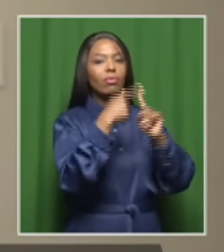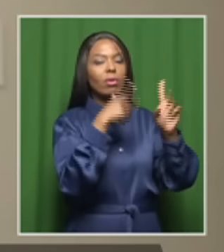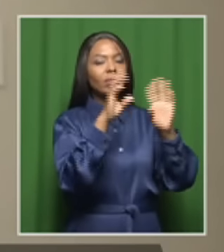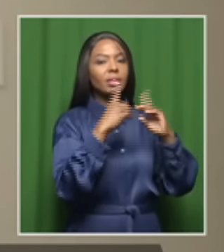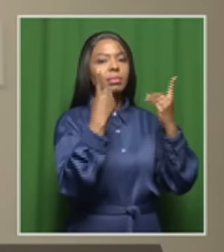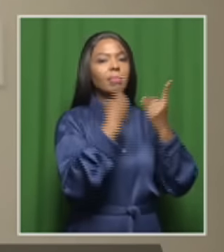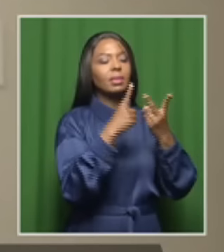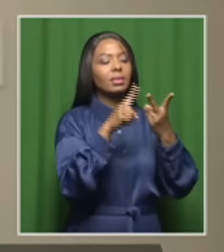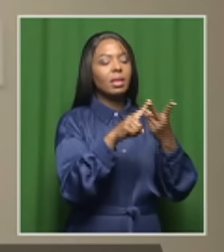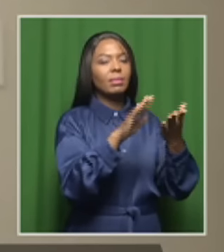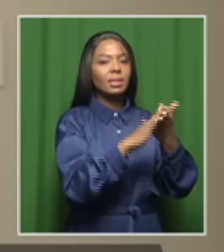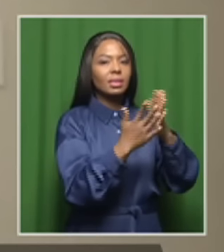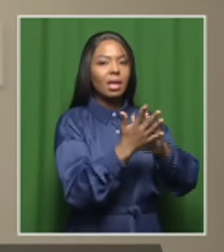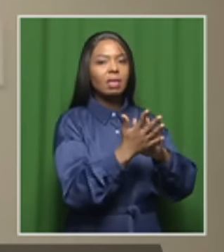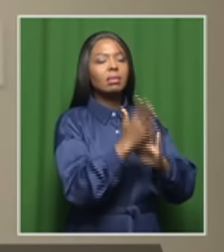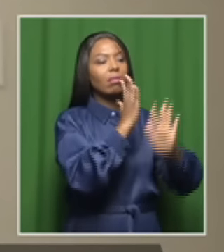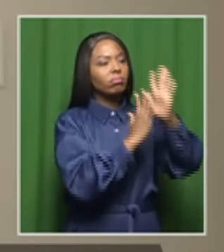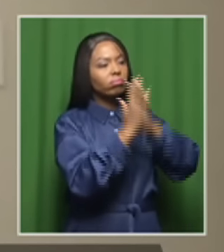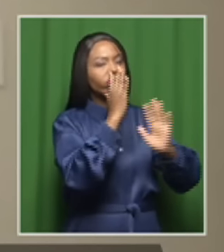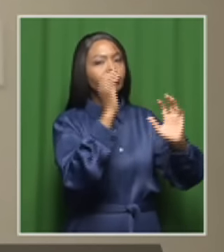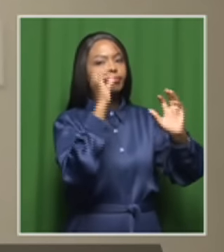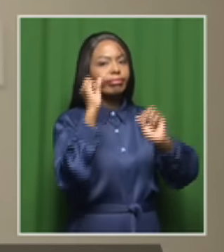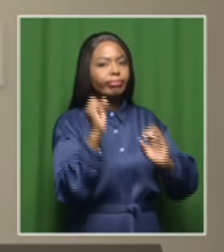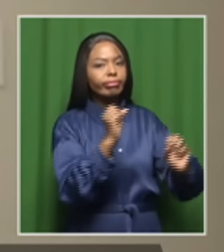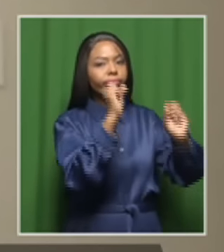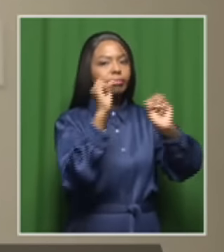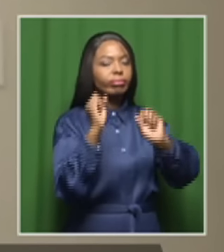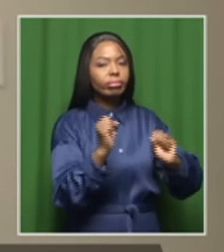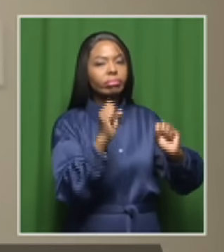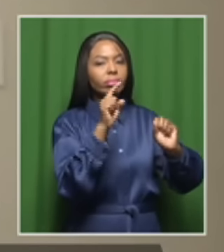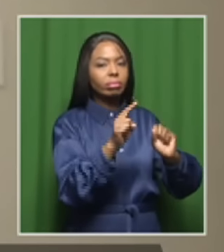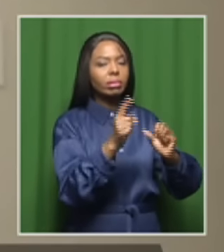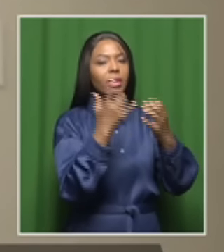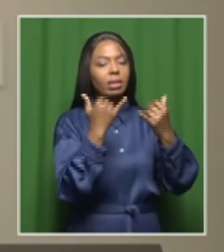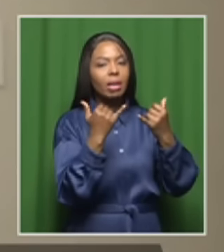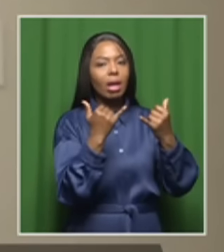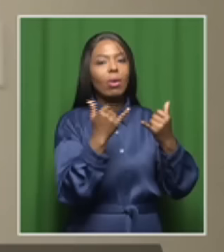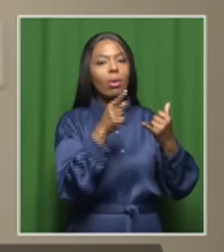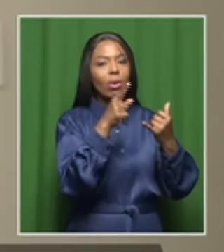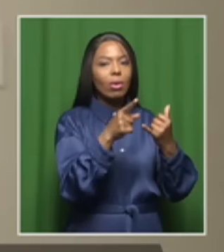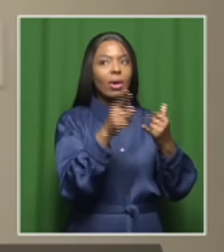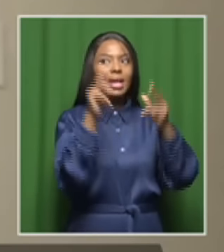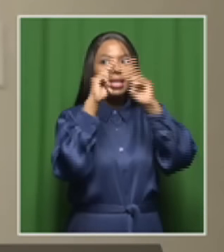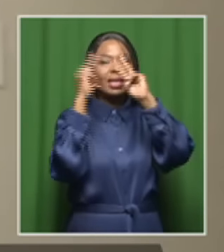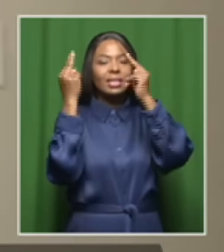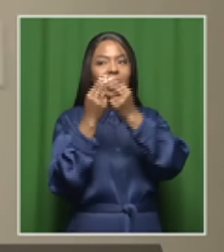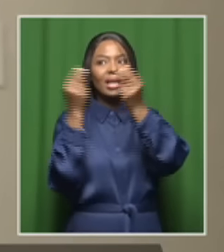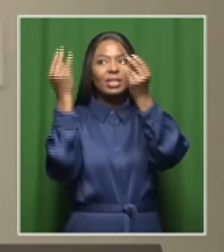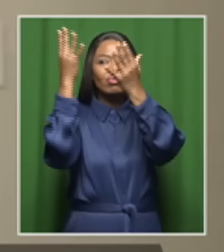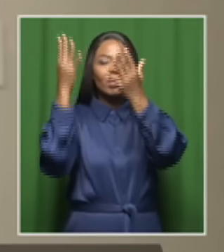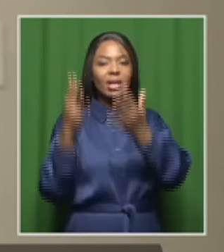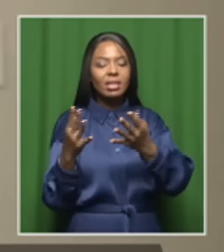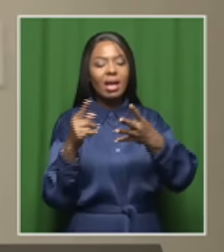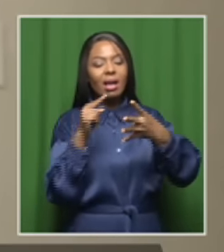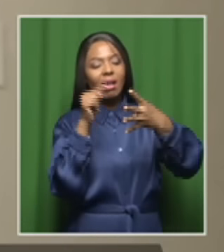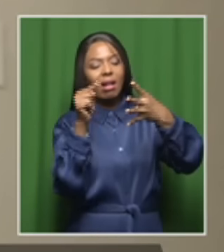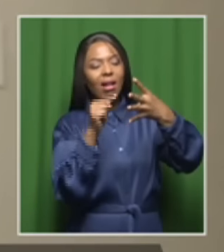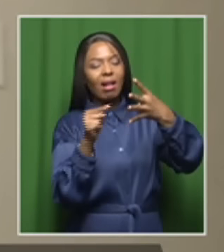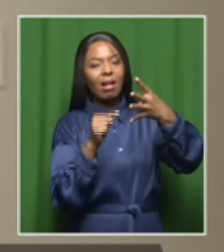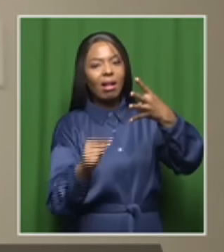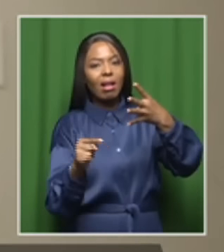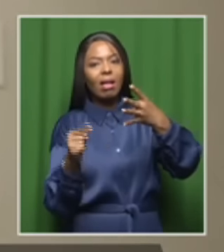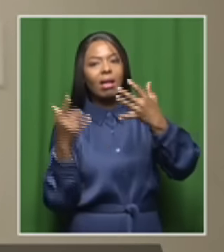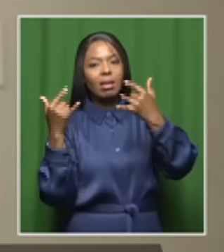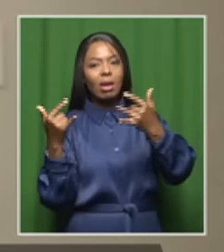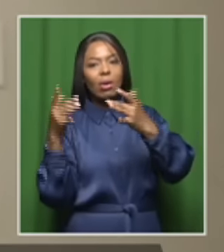SASSA as conditions that they have been given by the National Treasury in